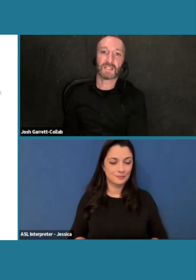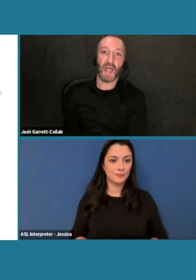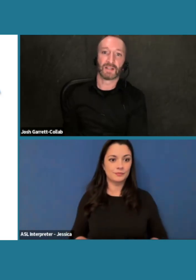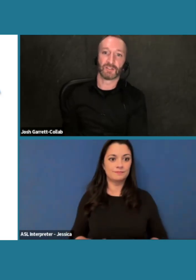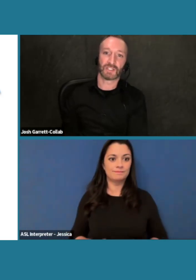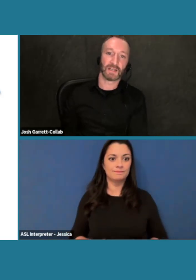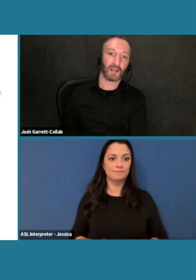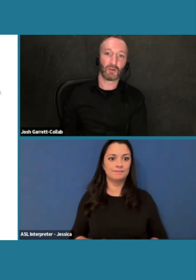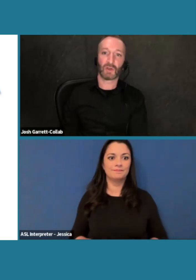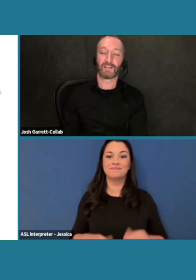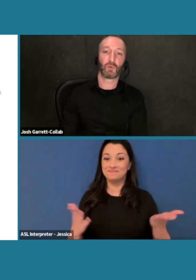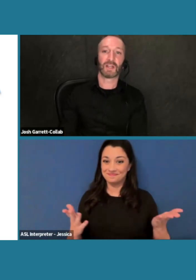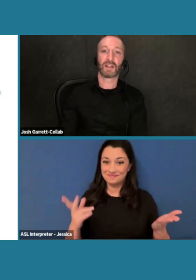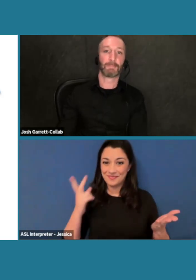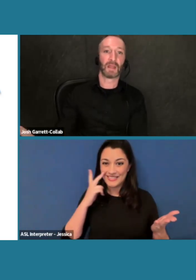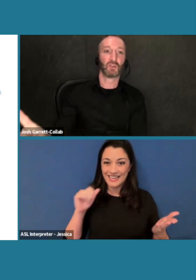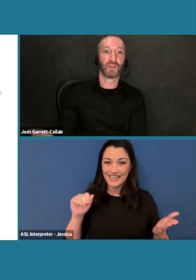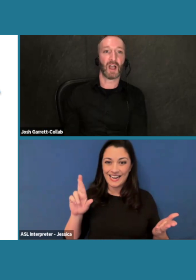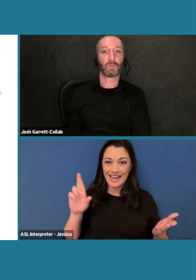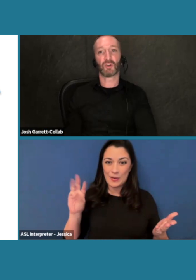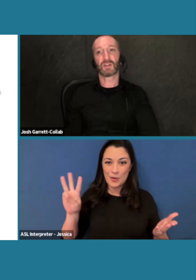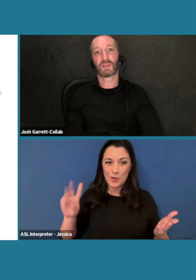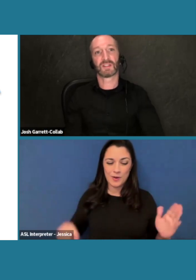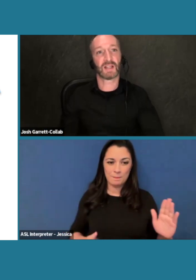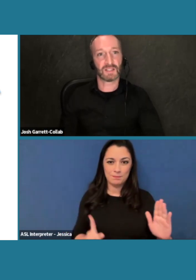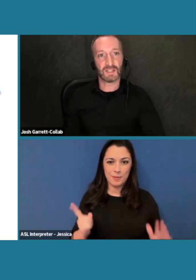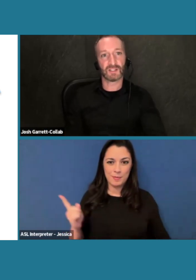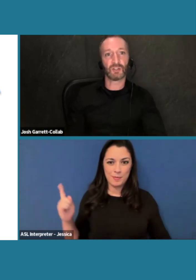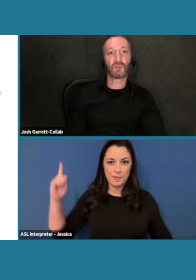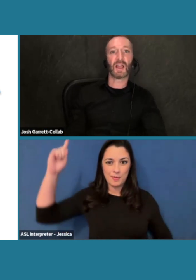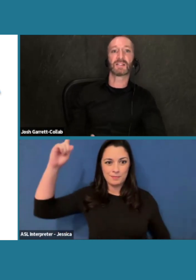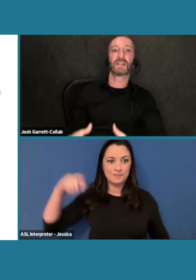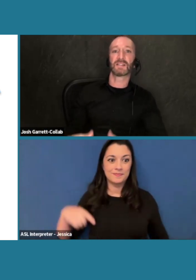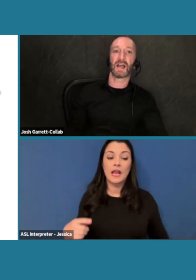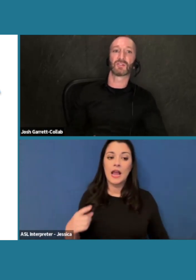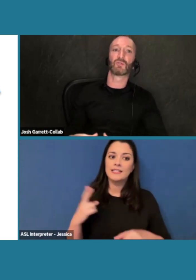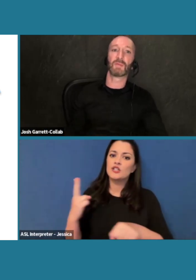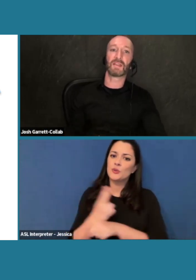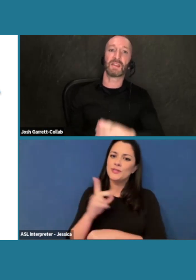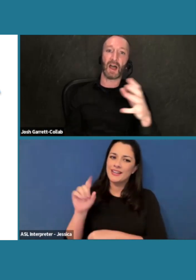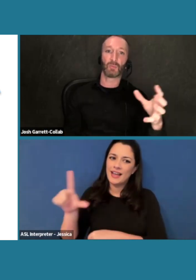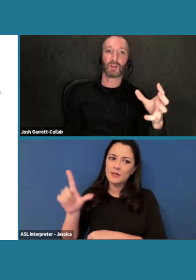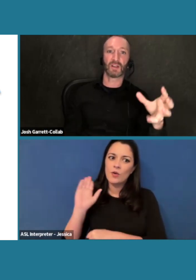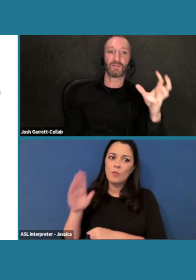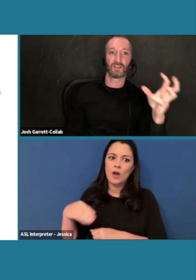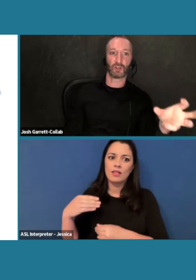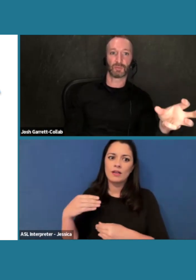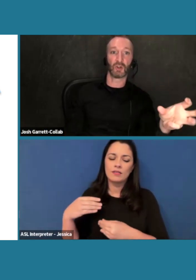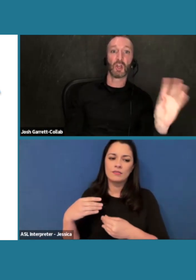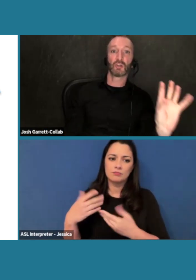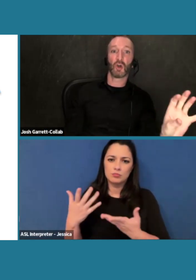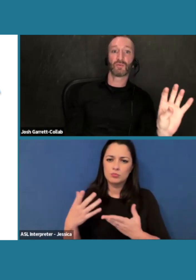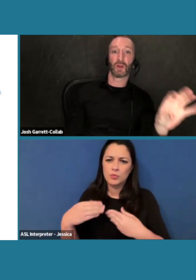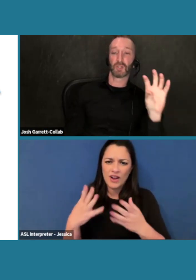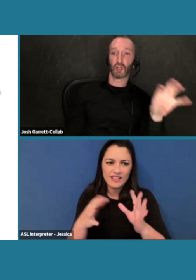On this slide, you'll see an arrow kind of pointing up and moving upward with the text that says, utilizing a DASL will make the output of the